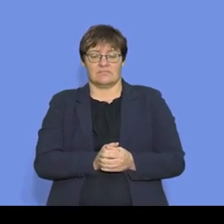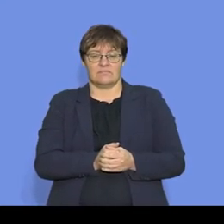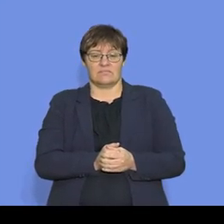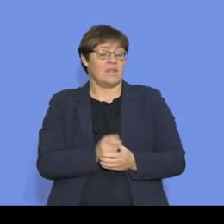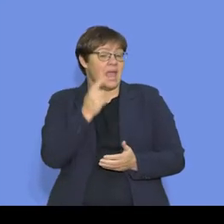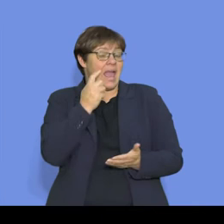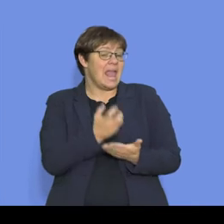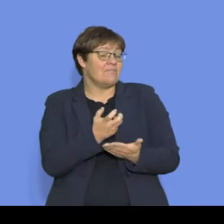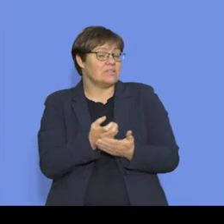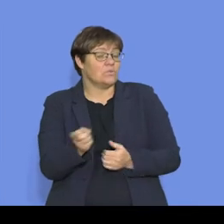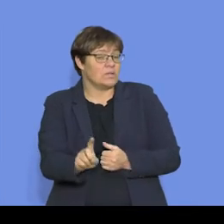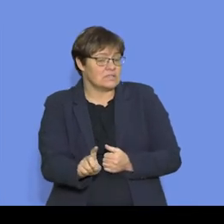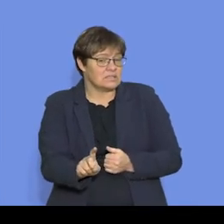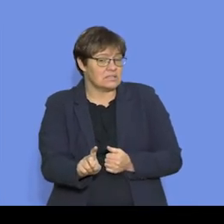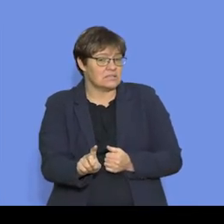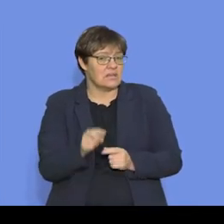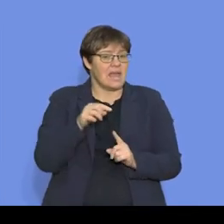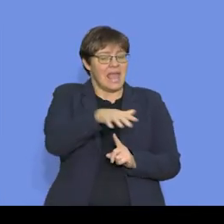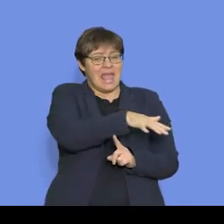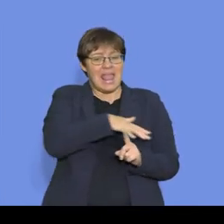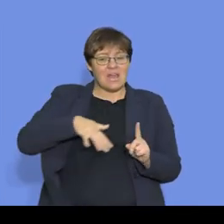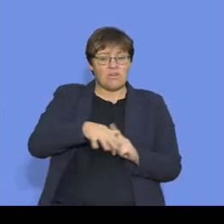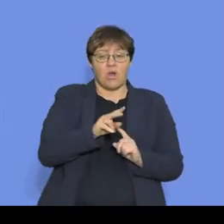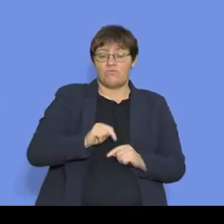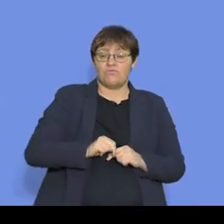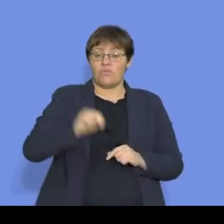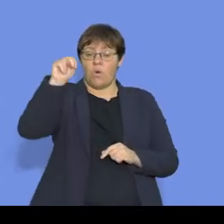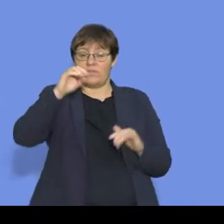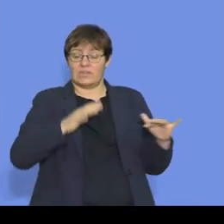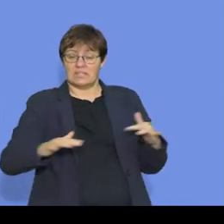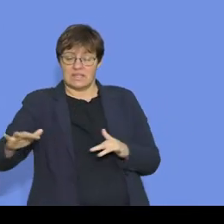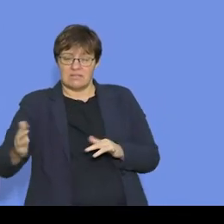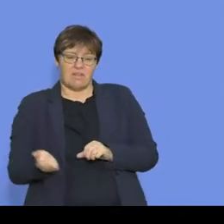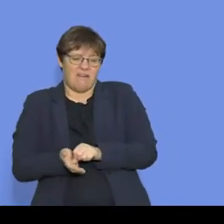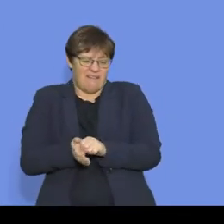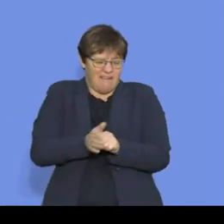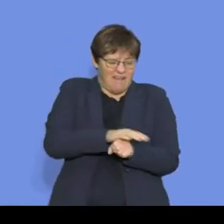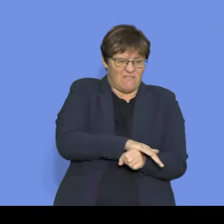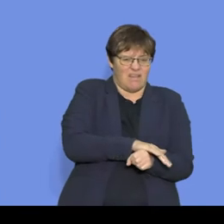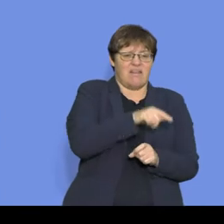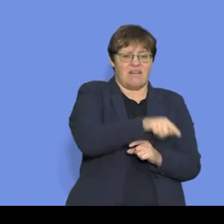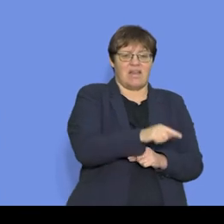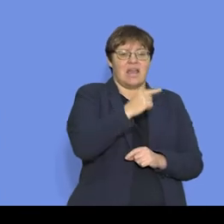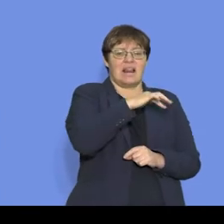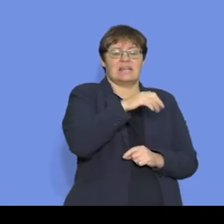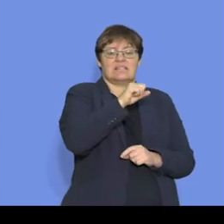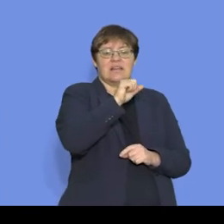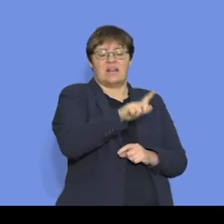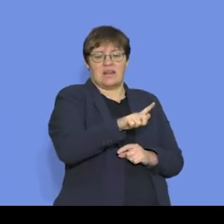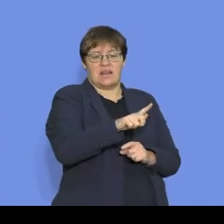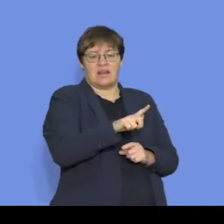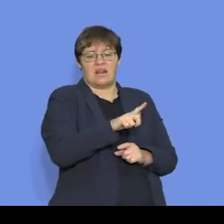And evidence for this is large areas near the North Sea are covered with